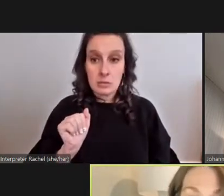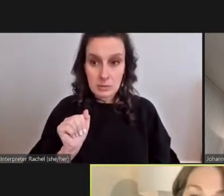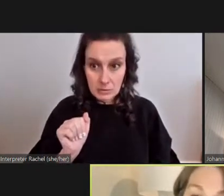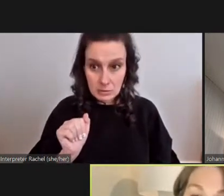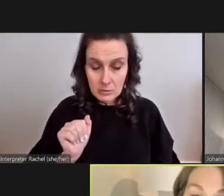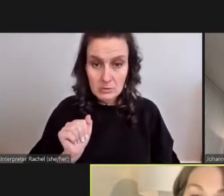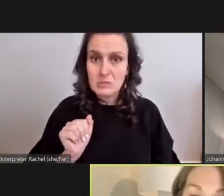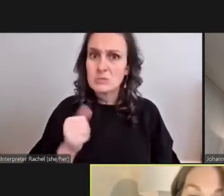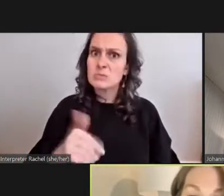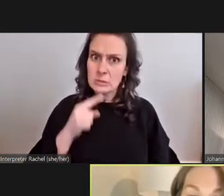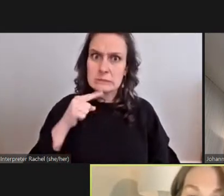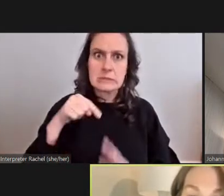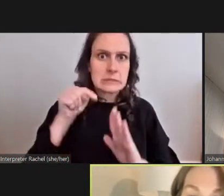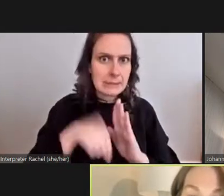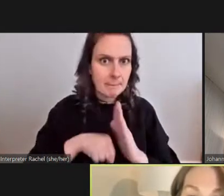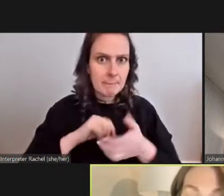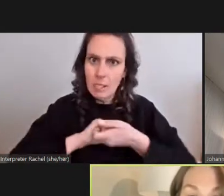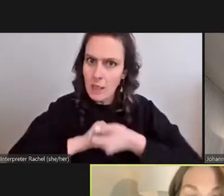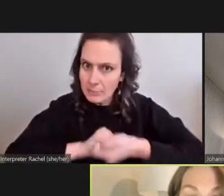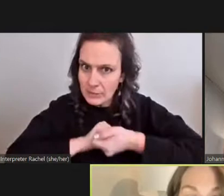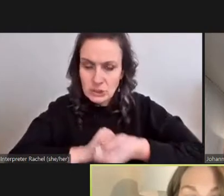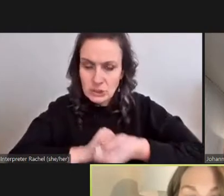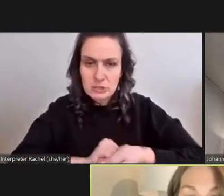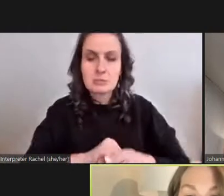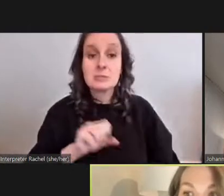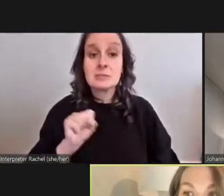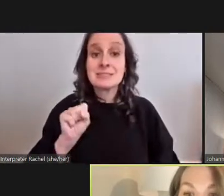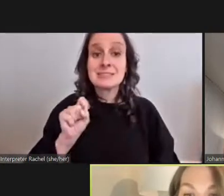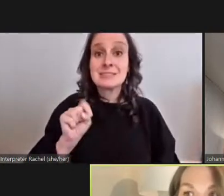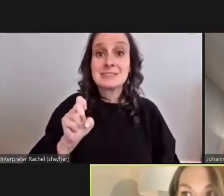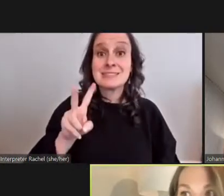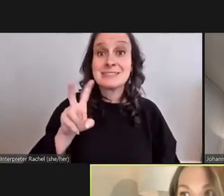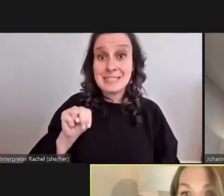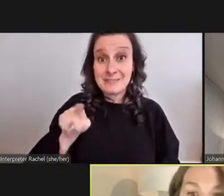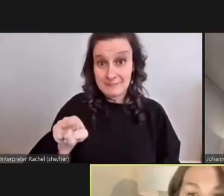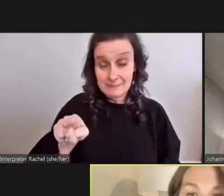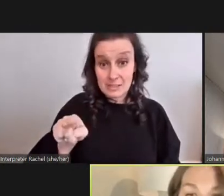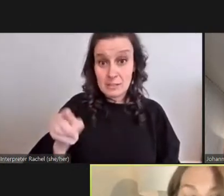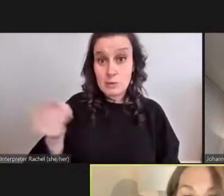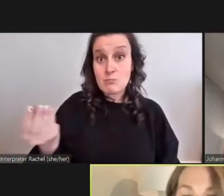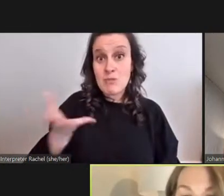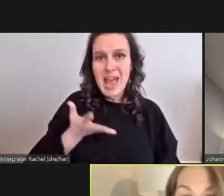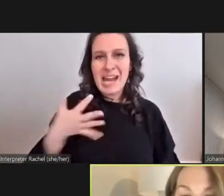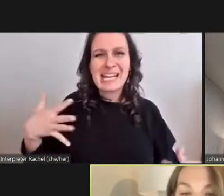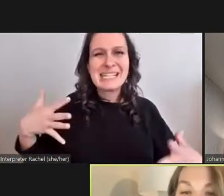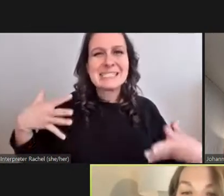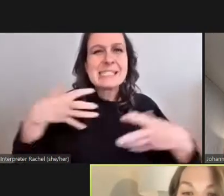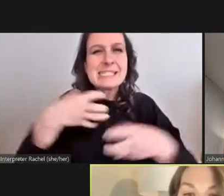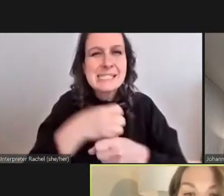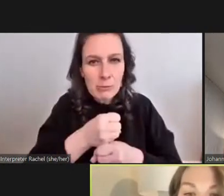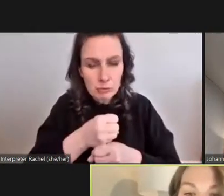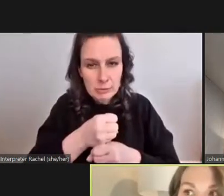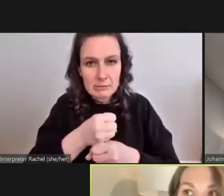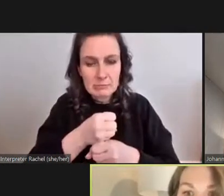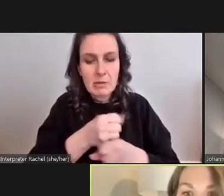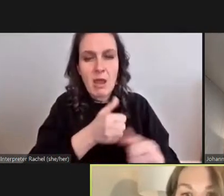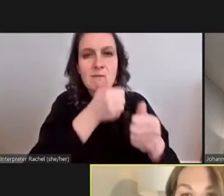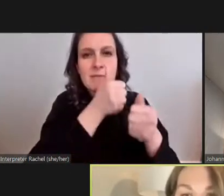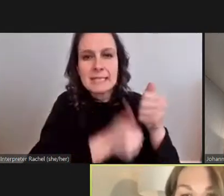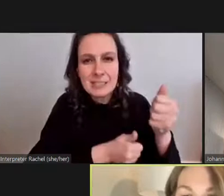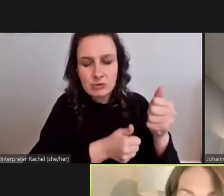deeply collaborative. So Stephen provided a summary of more or less